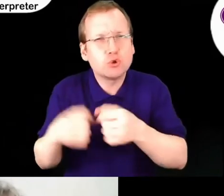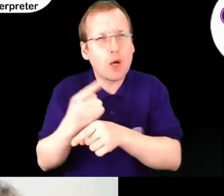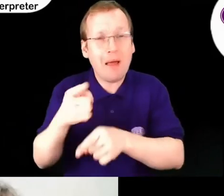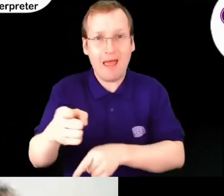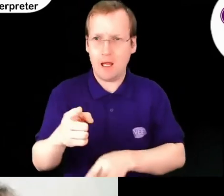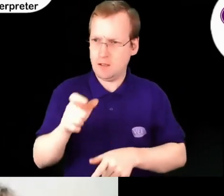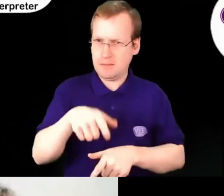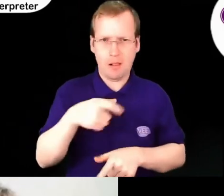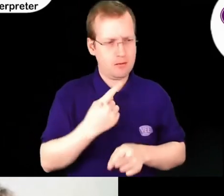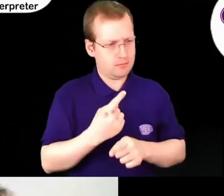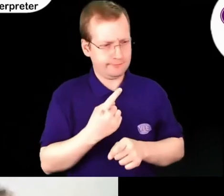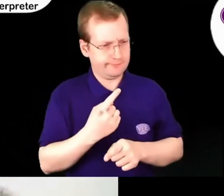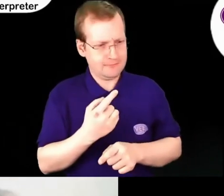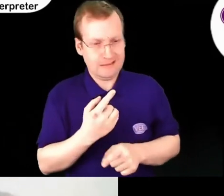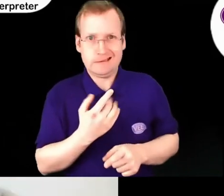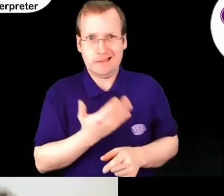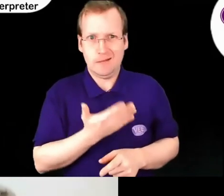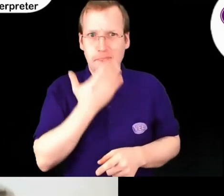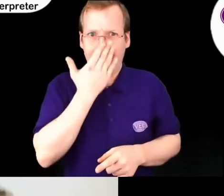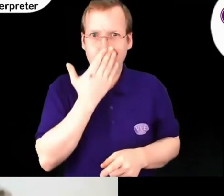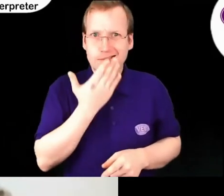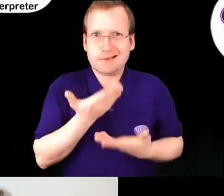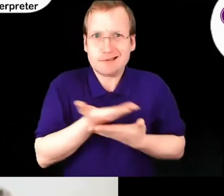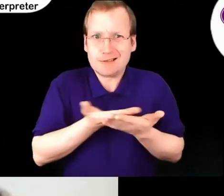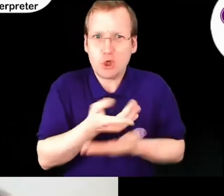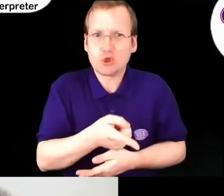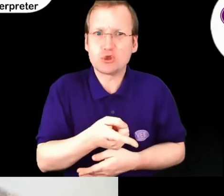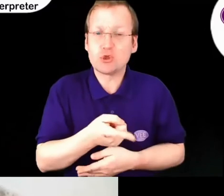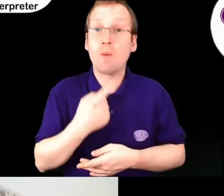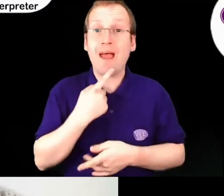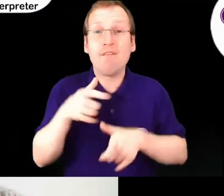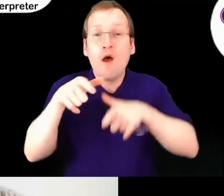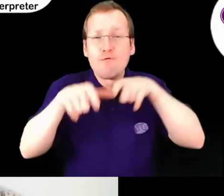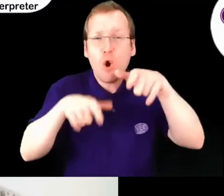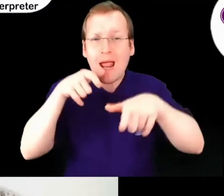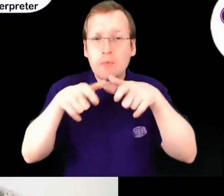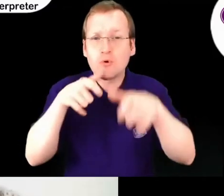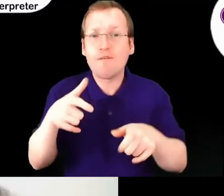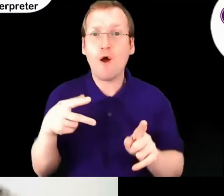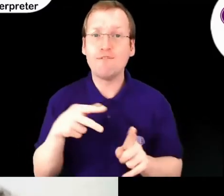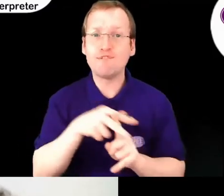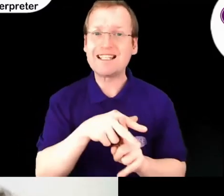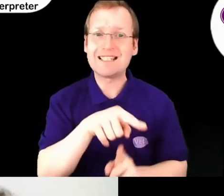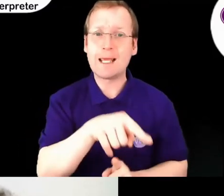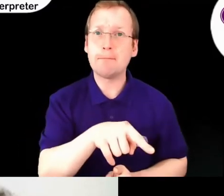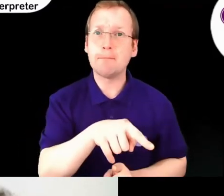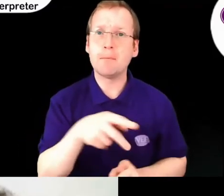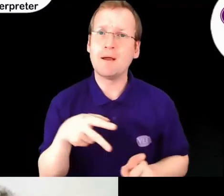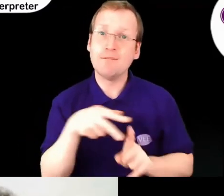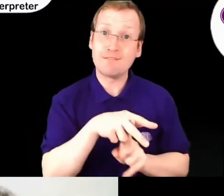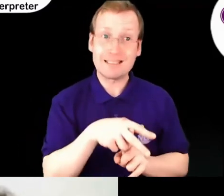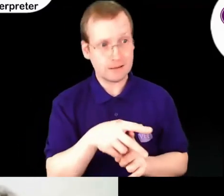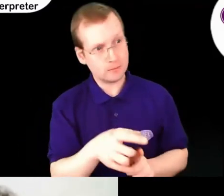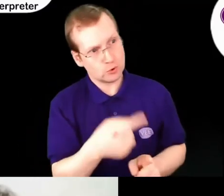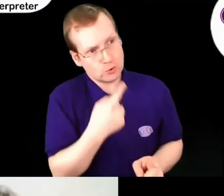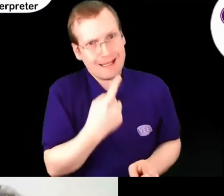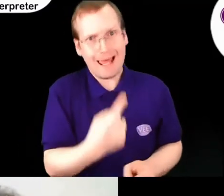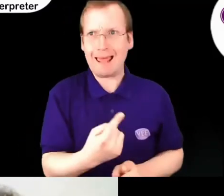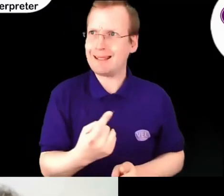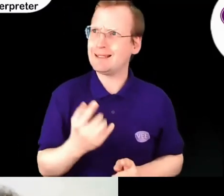it. And we certainly don't have a vocabulary for those who are the victims to allow them to feel